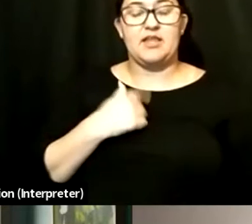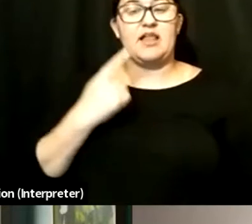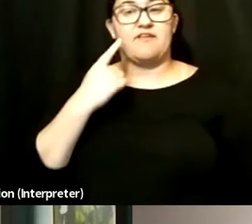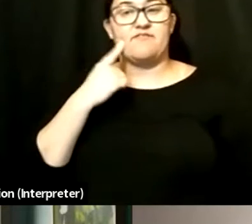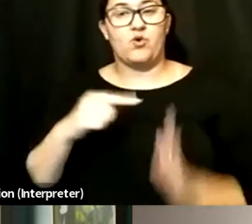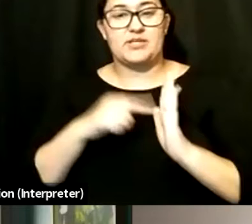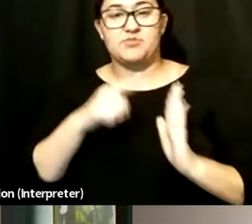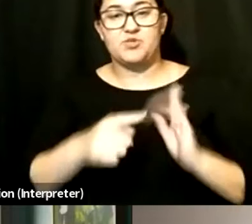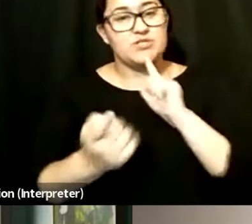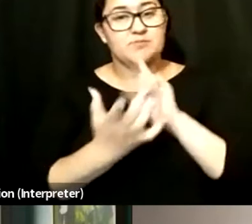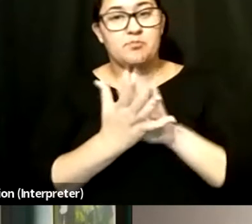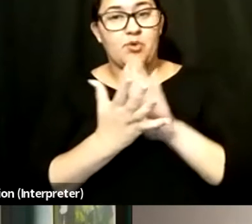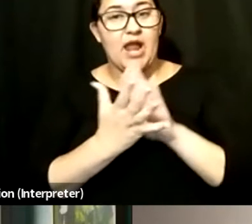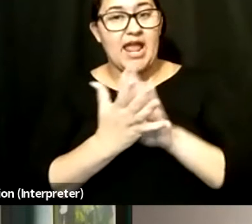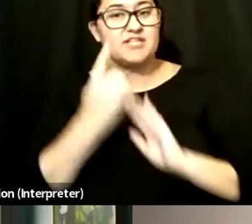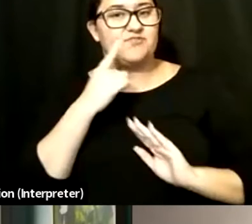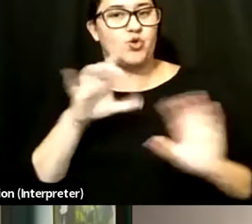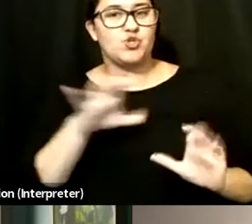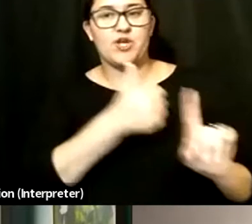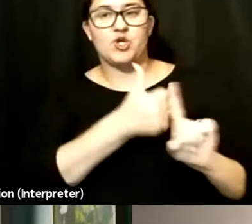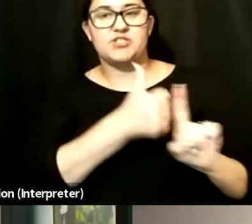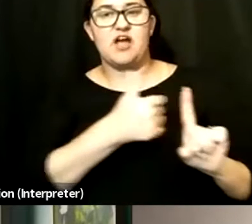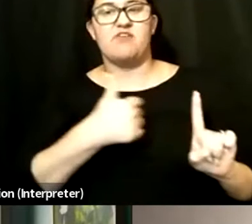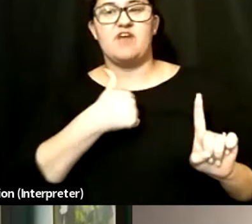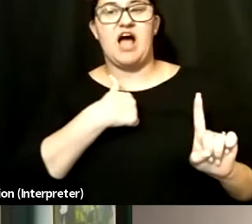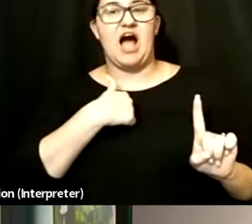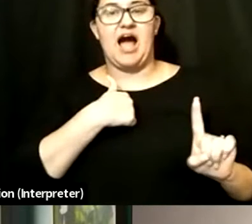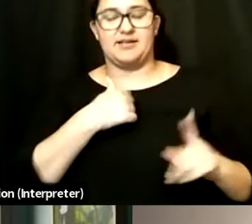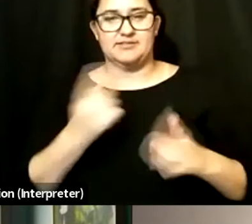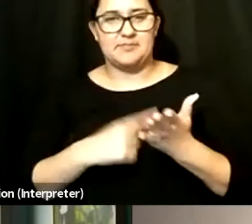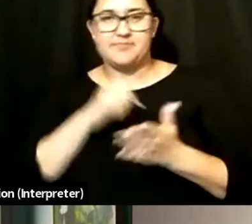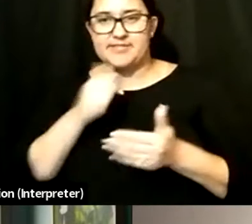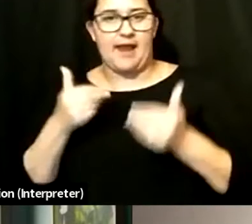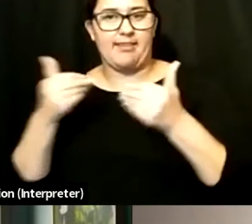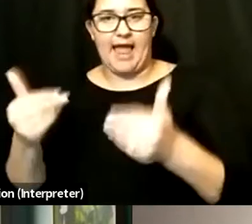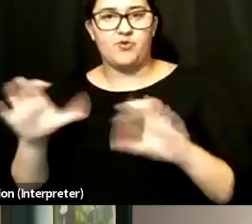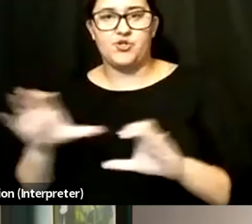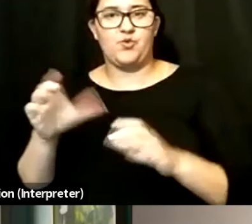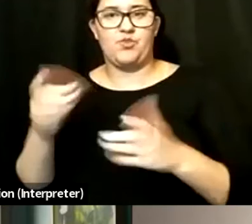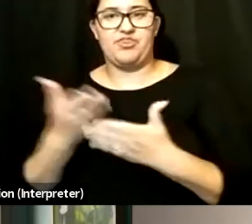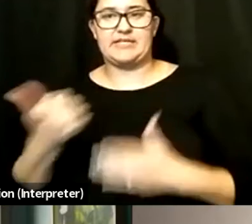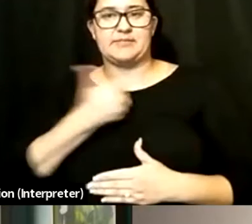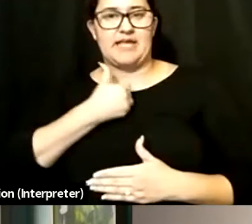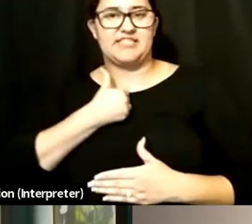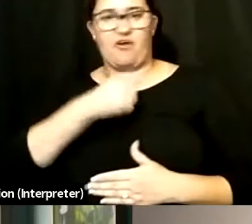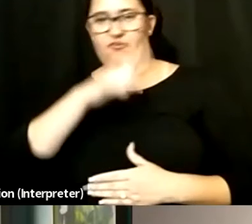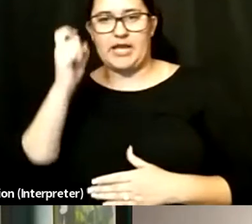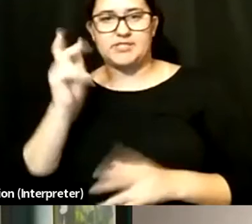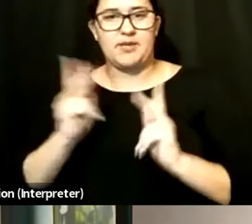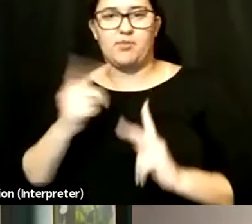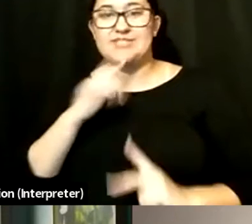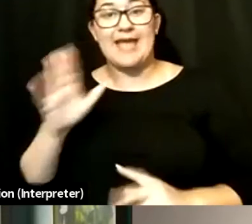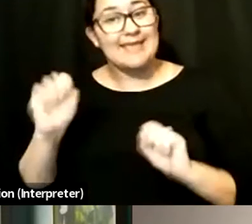of praised for, you know, doing it on her own, I am like not allowed sometimes to do things on my own because people, you know, will say, can I get